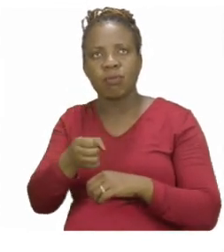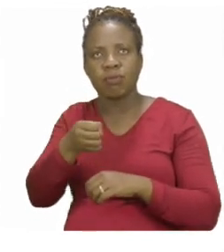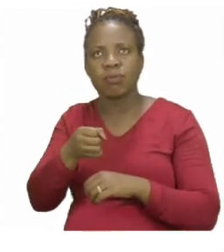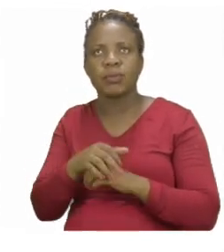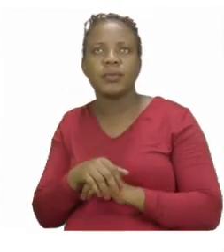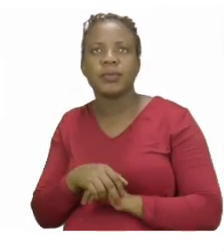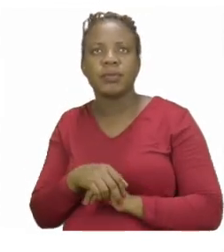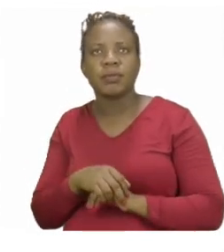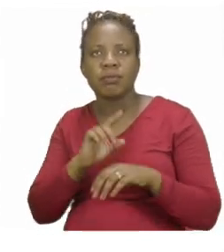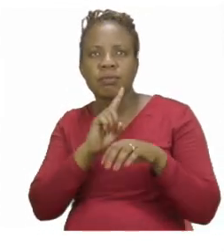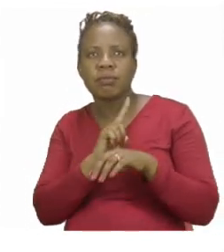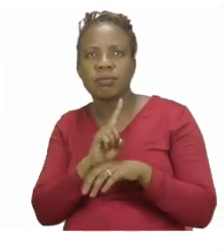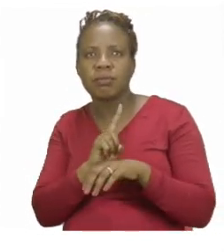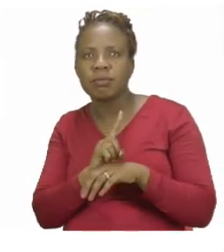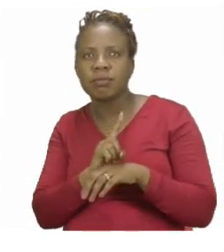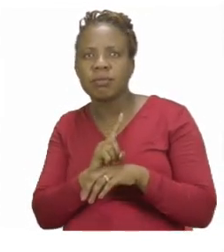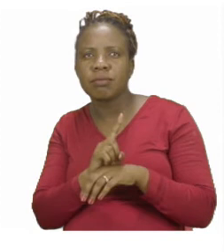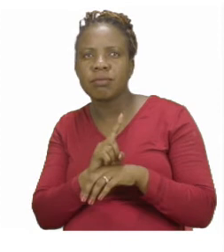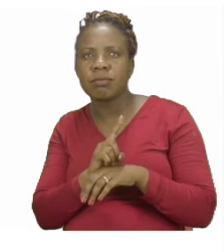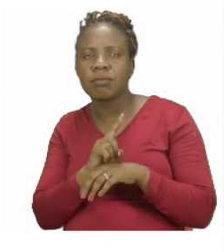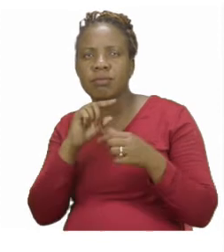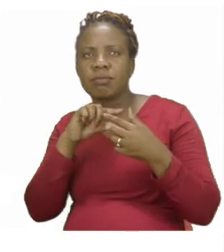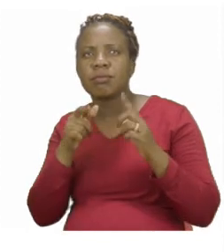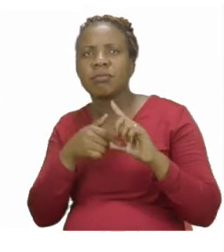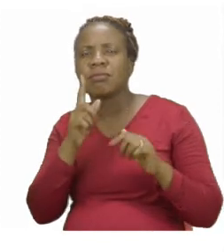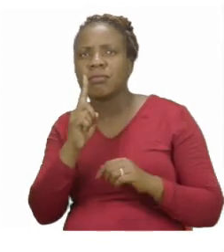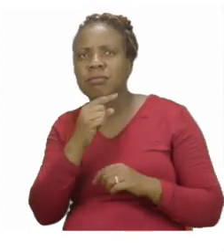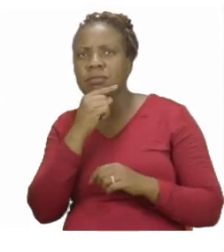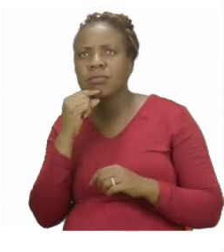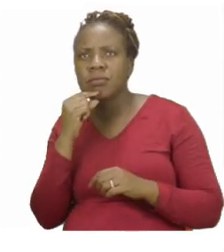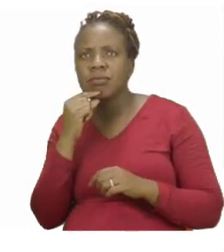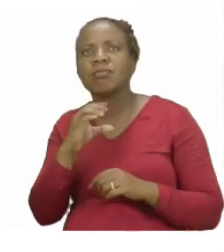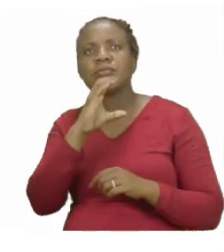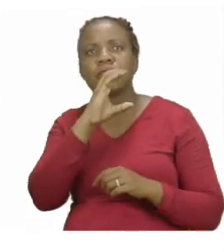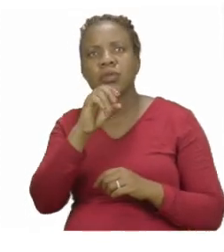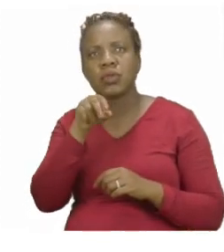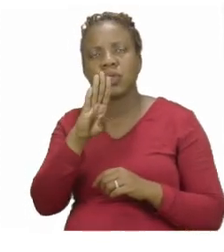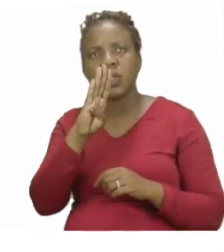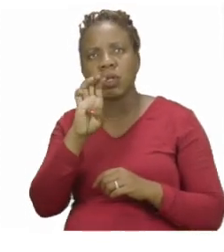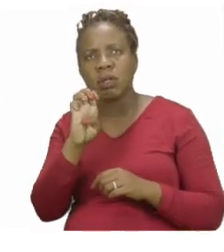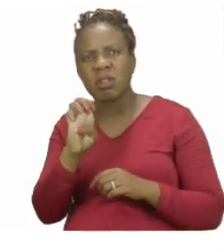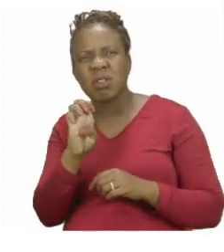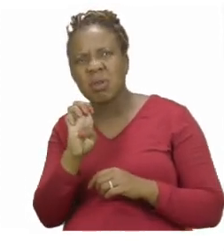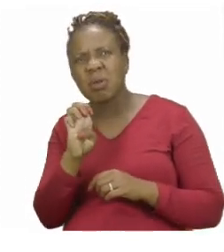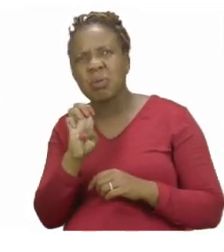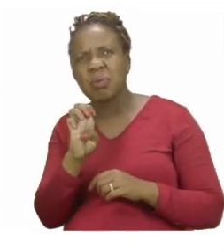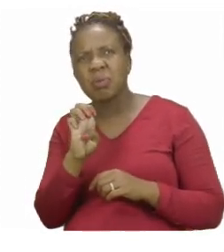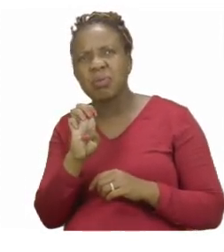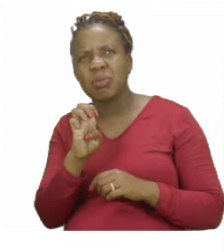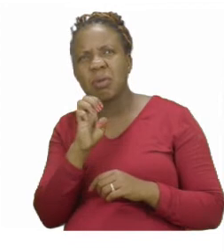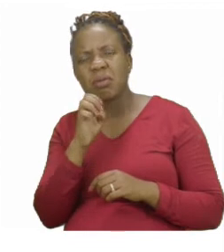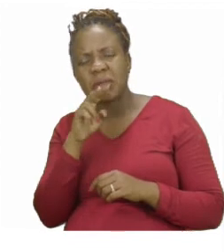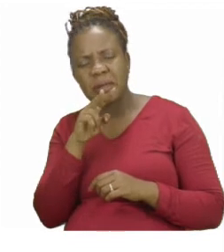is a cube. Look carefully. No, that's not a